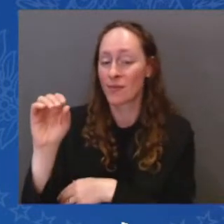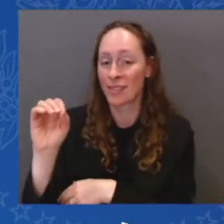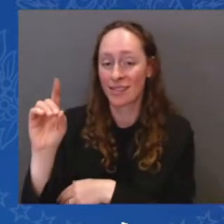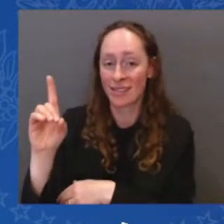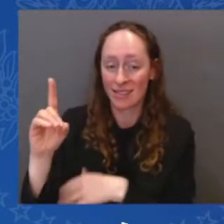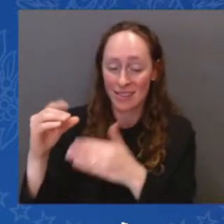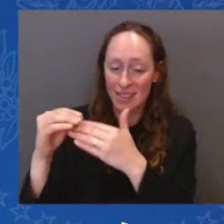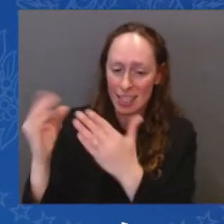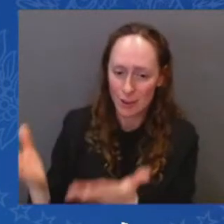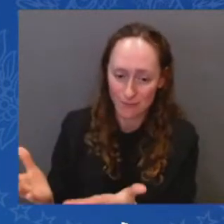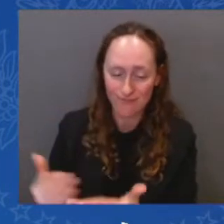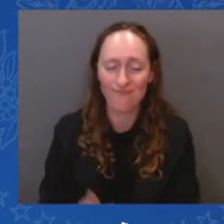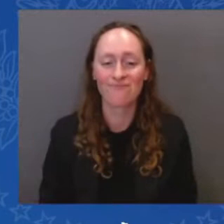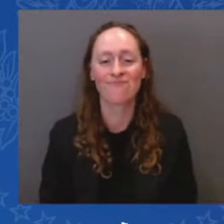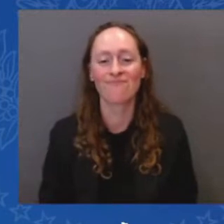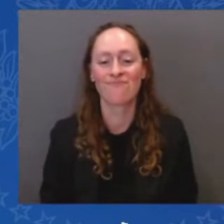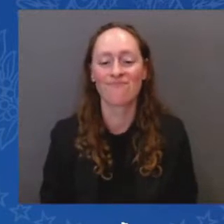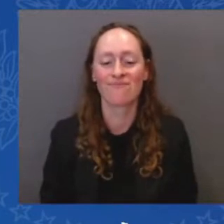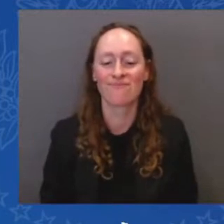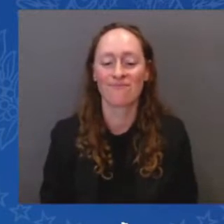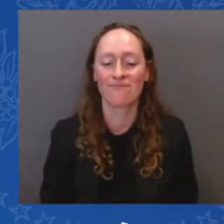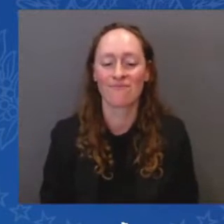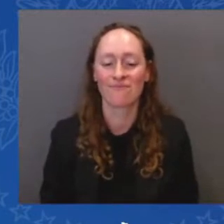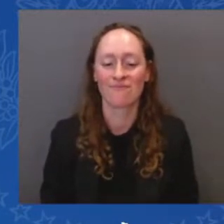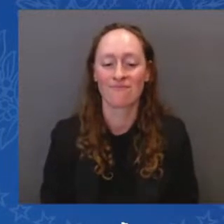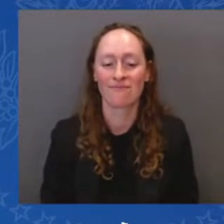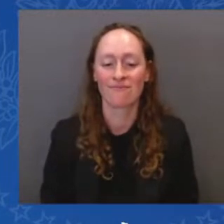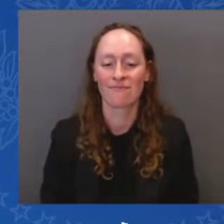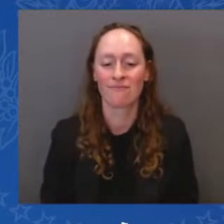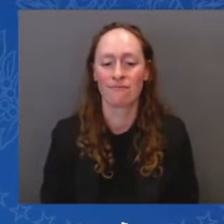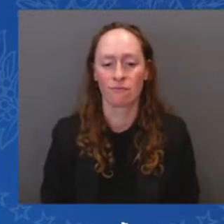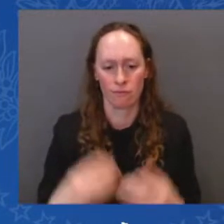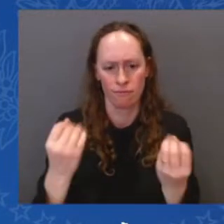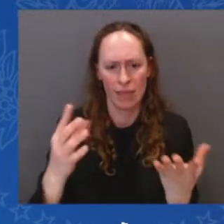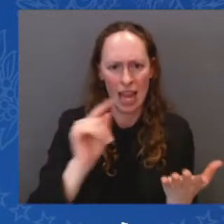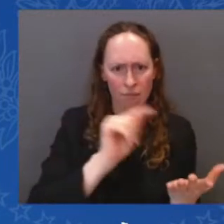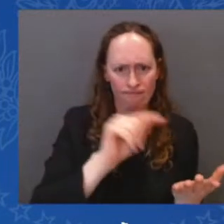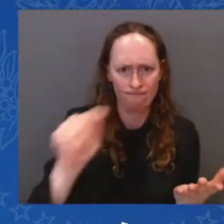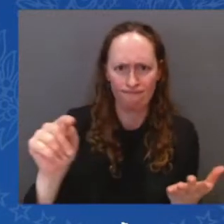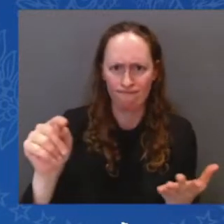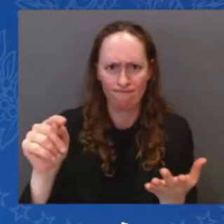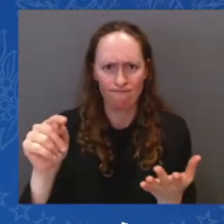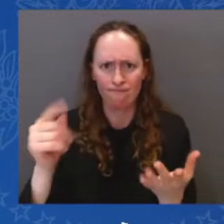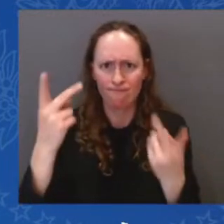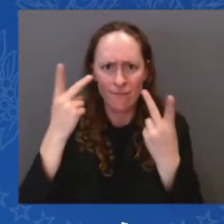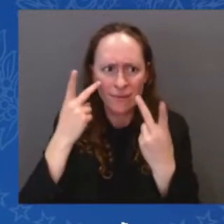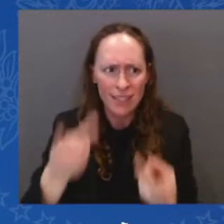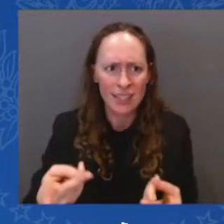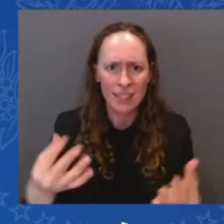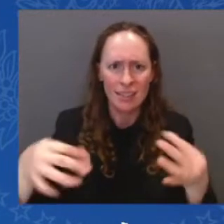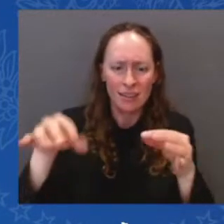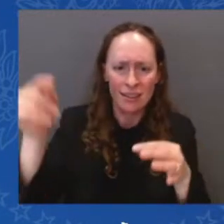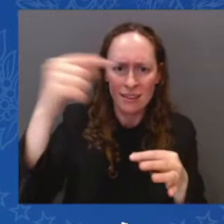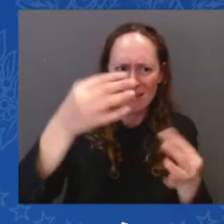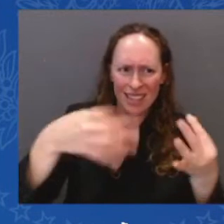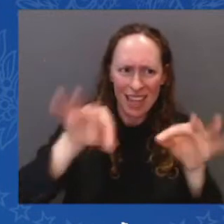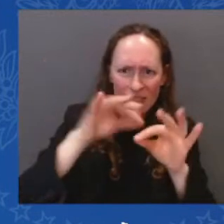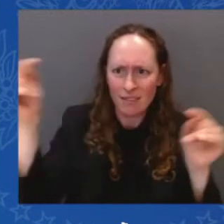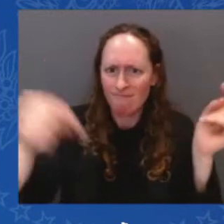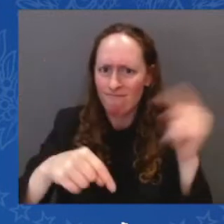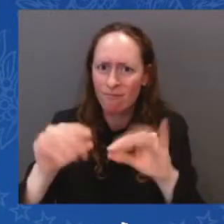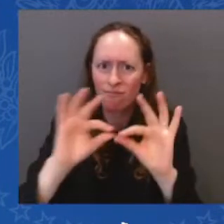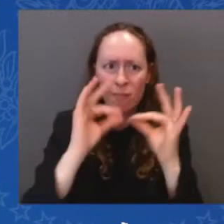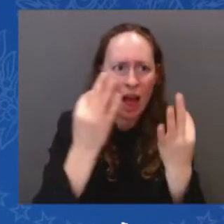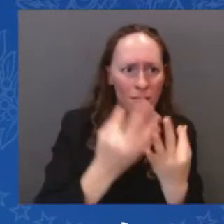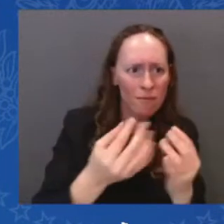our many distinguished guests, family, friends, joint teammates, allies and